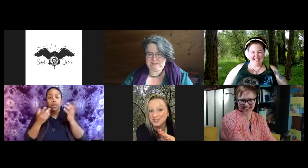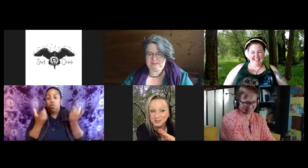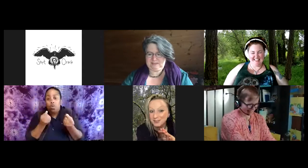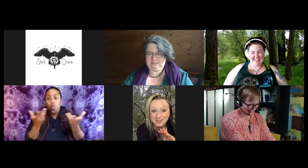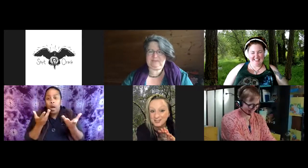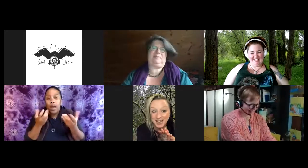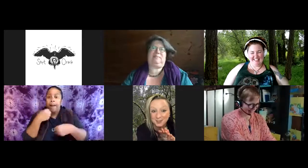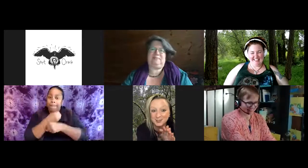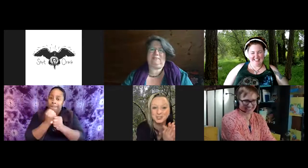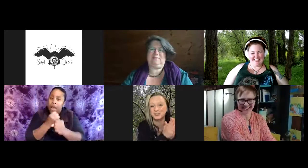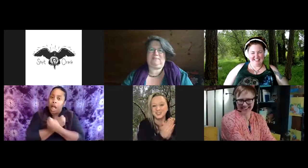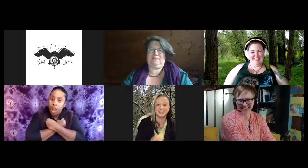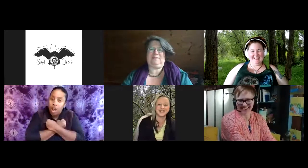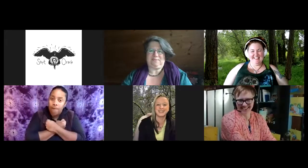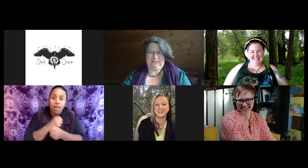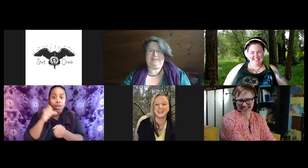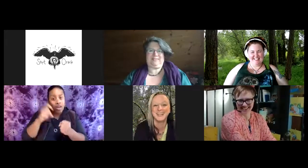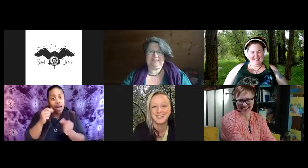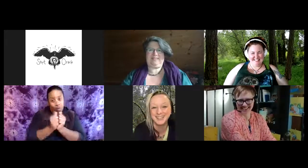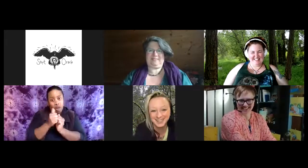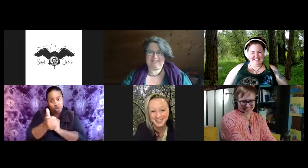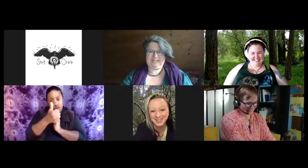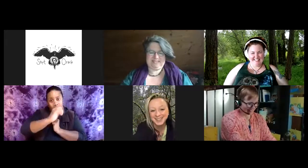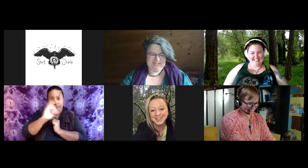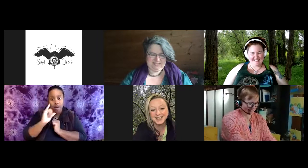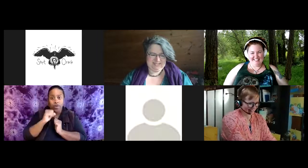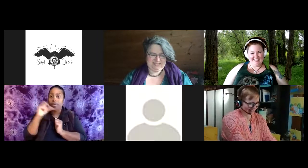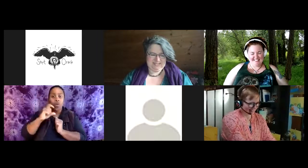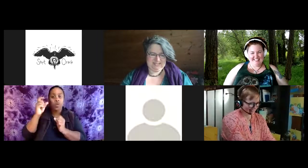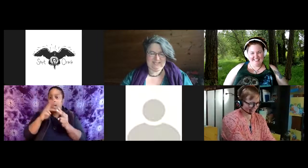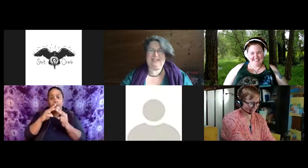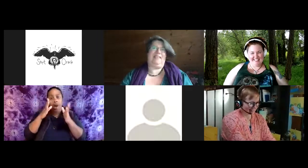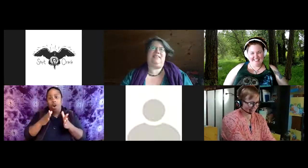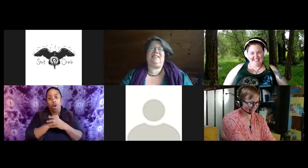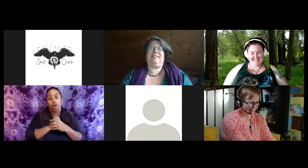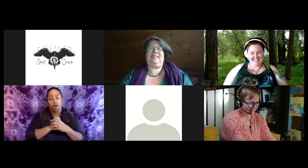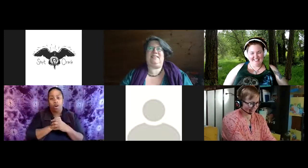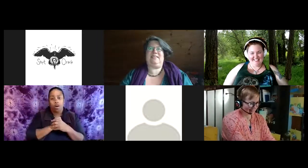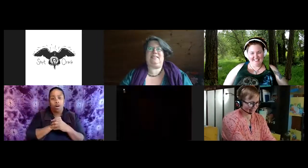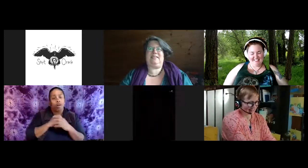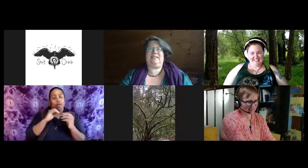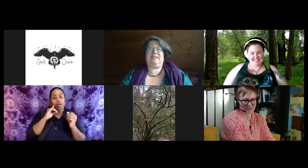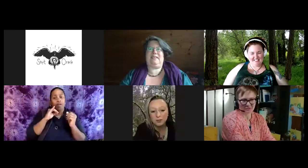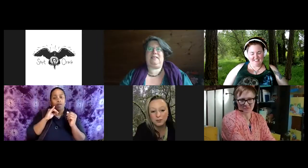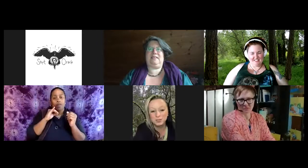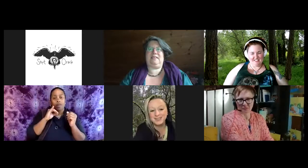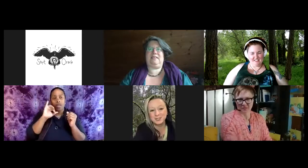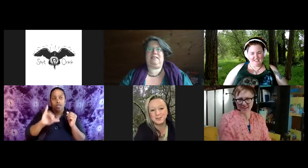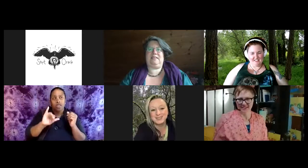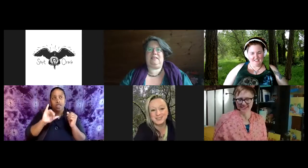You can do it with yourself too. So those are